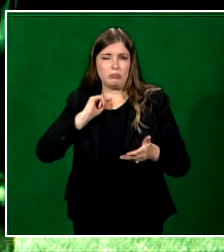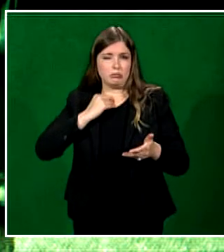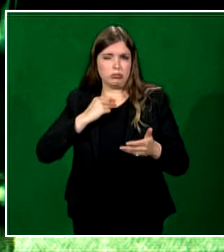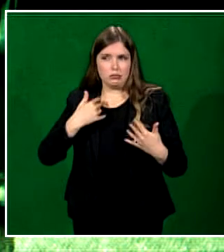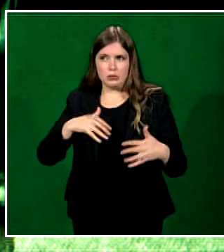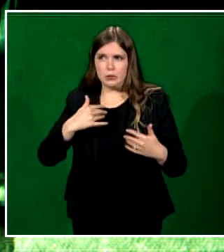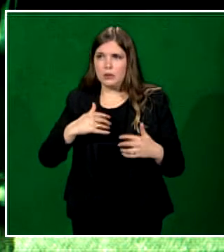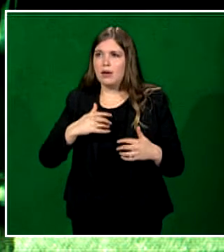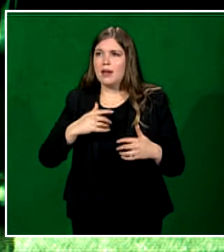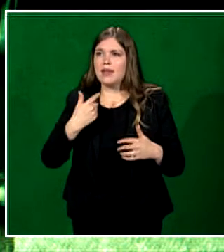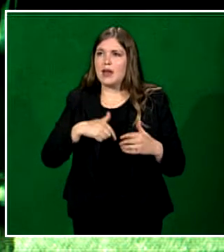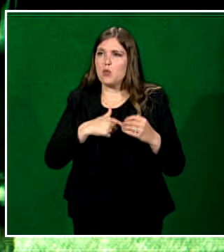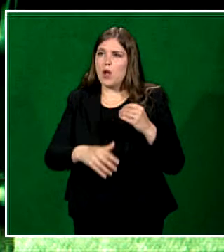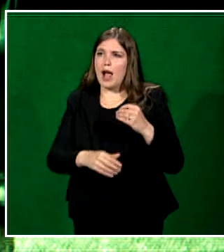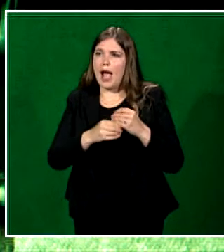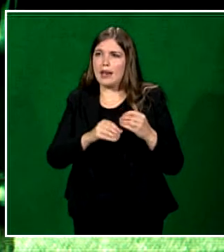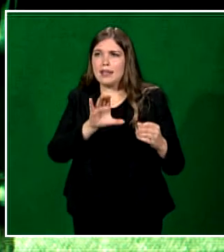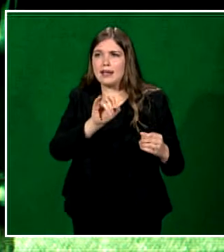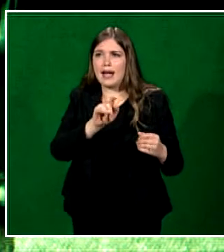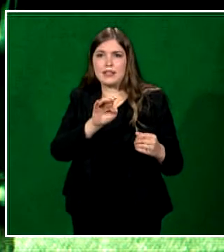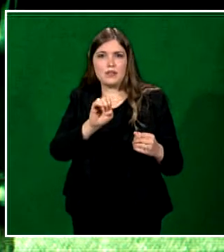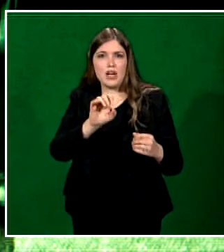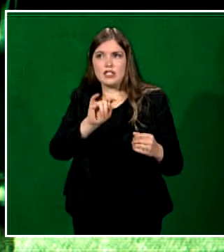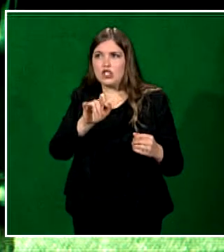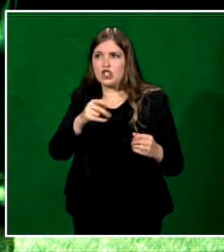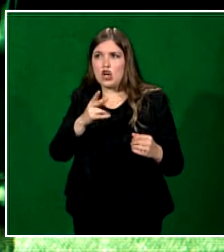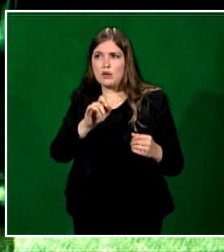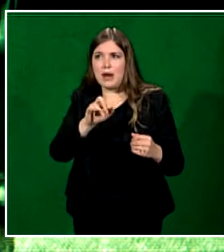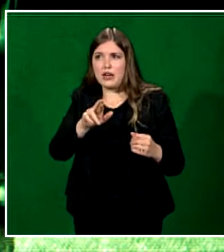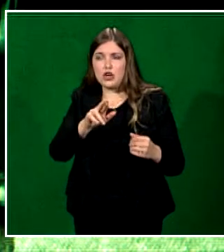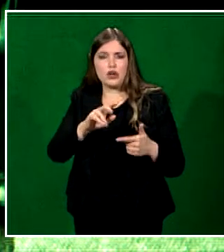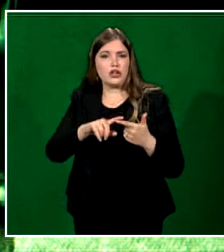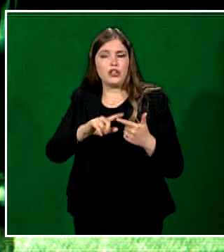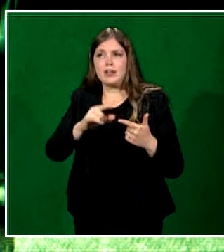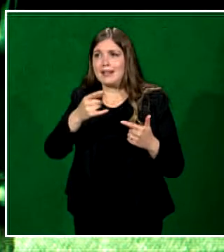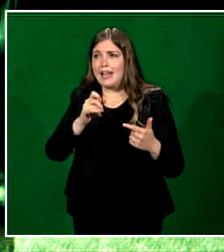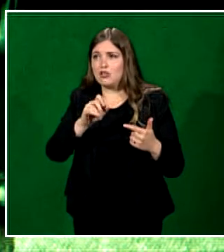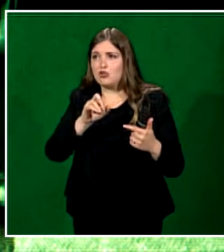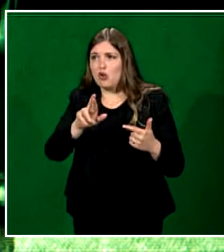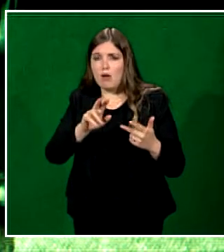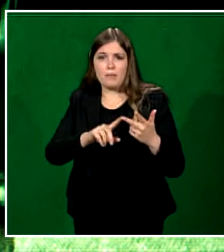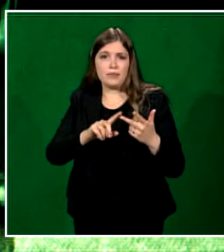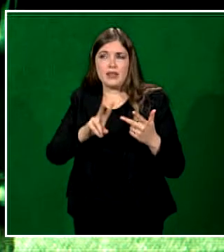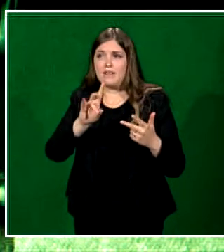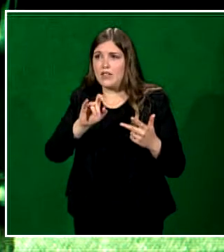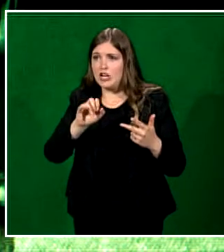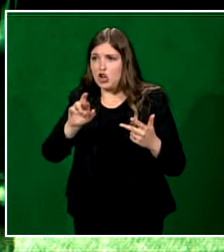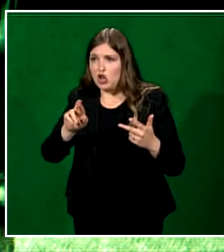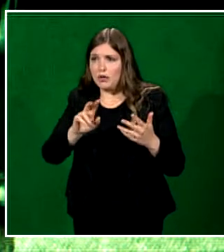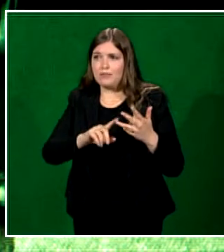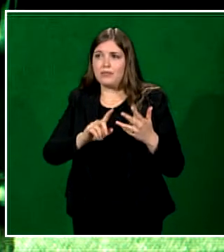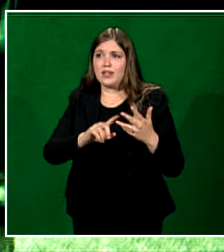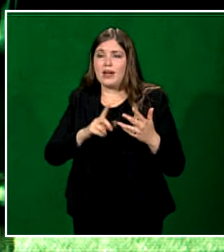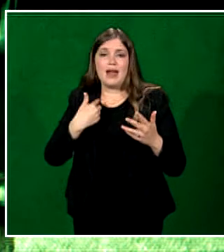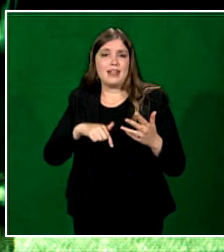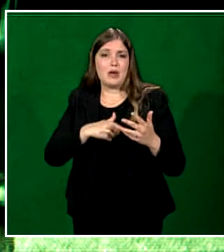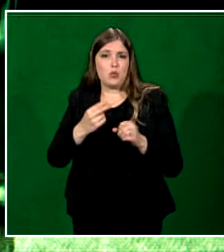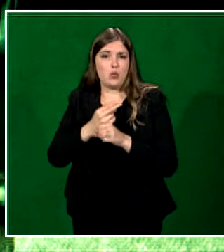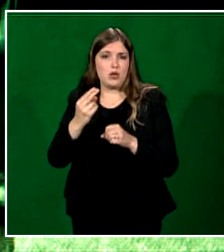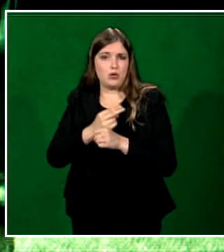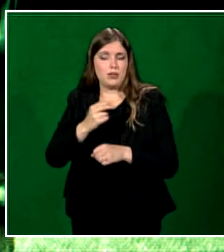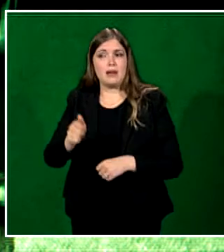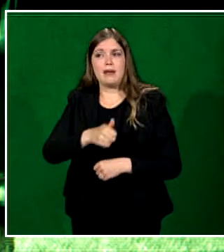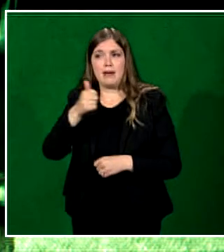is added. The product requires improved hydrophobicity to protect it against moisture, so we considered beeswax layer